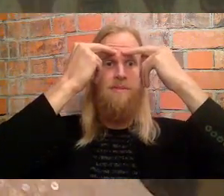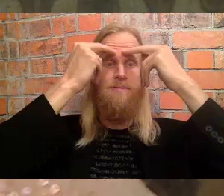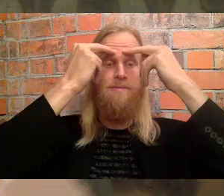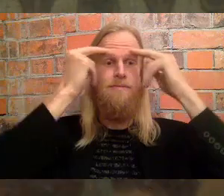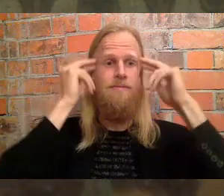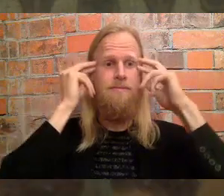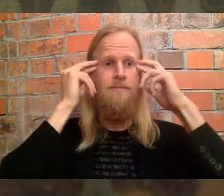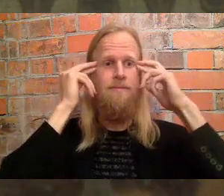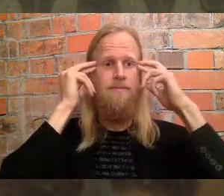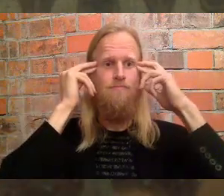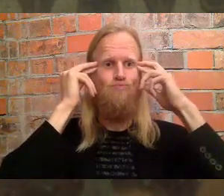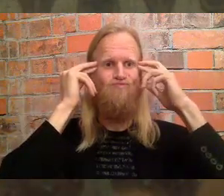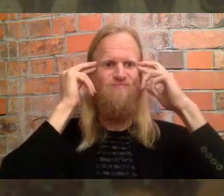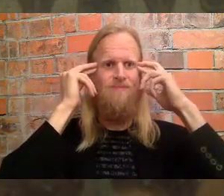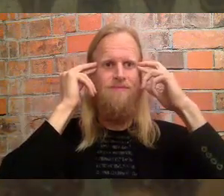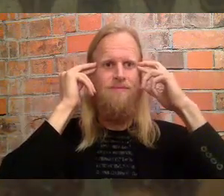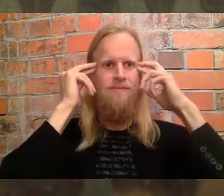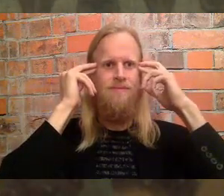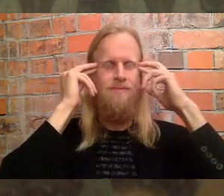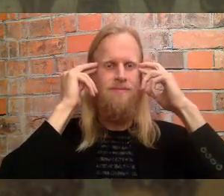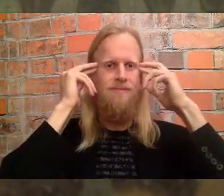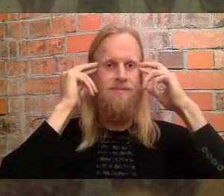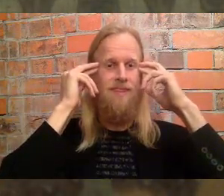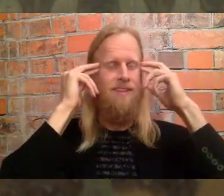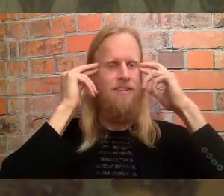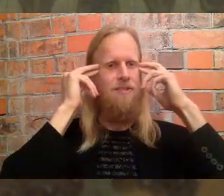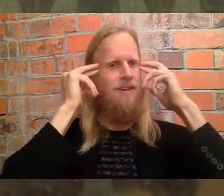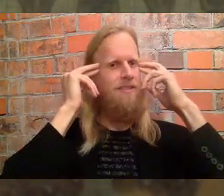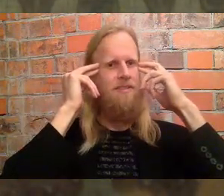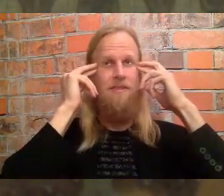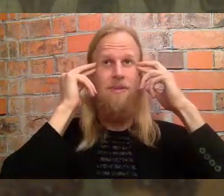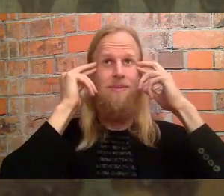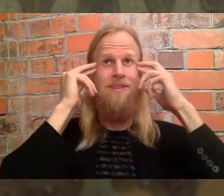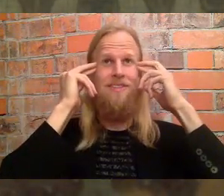Tapping the temples. Do I have a divine purpose?